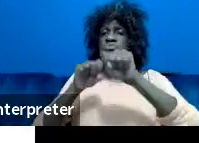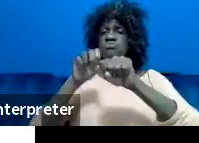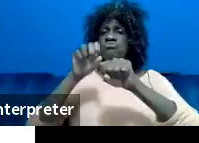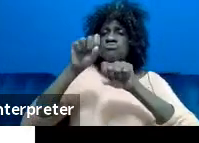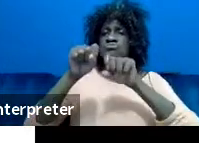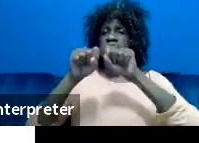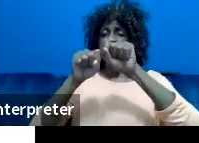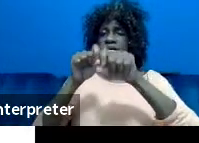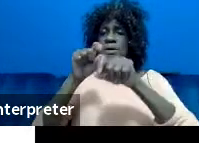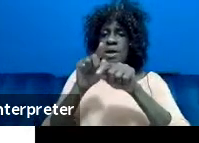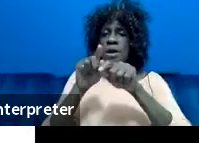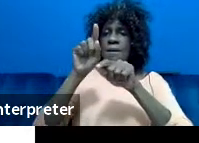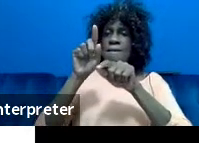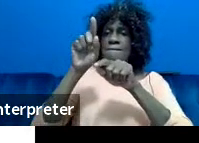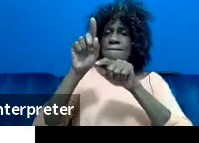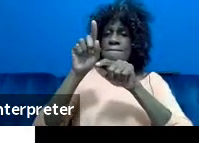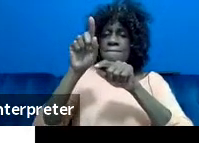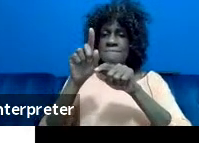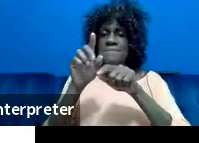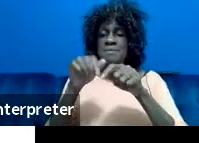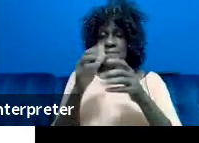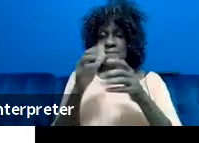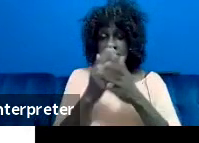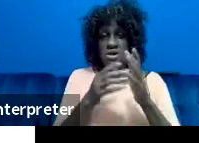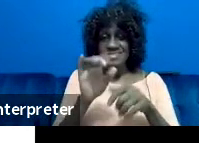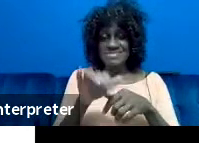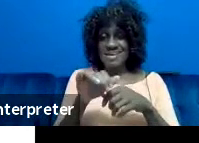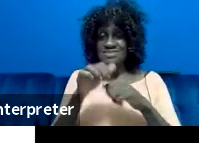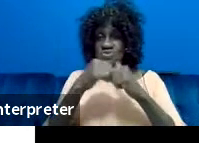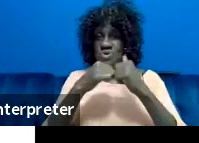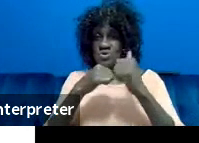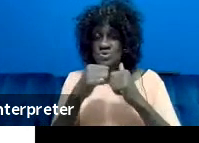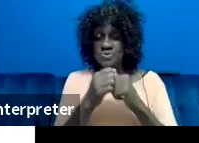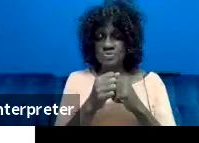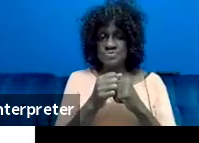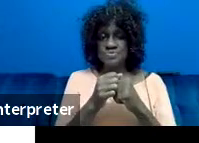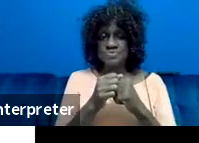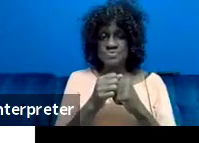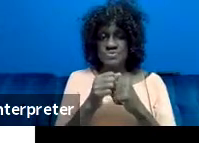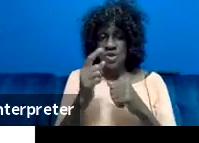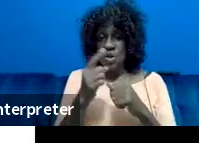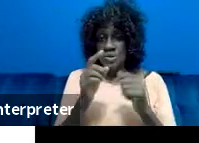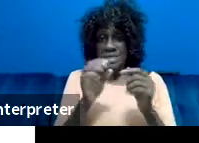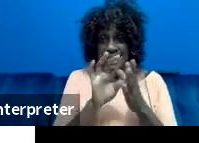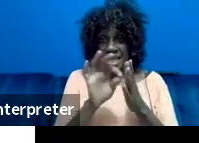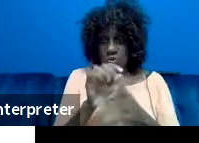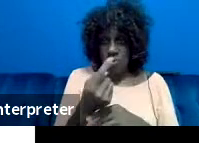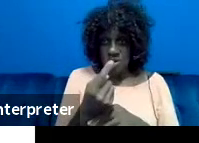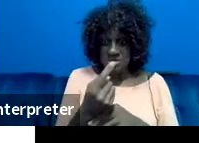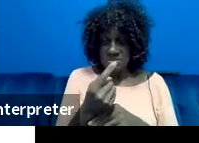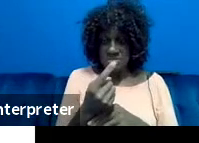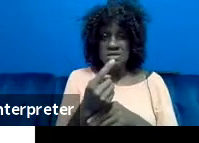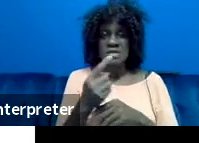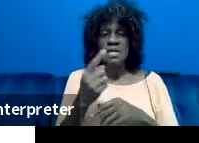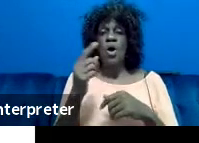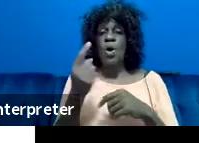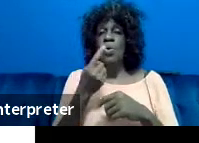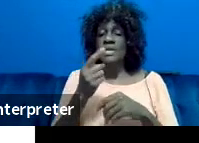platform. It's part of a composite play structure. Only counted once, only counted as